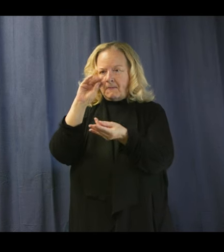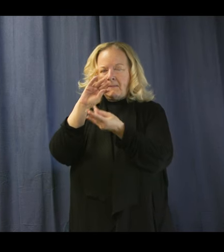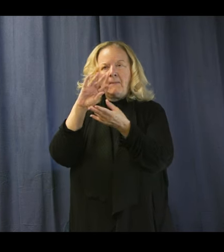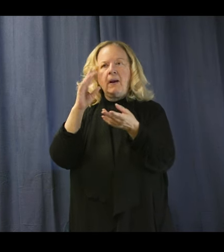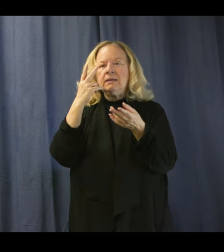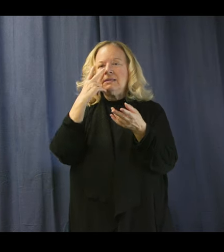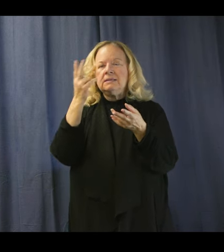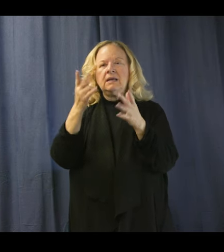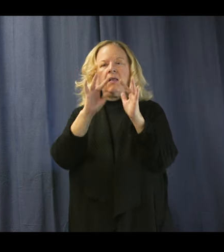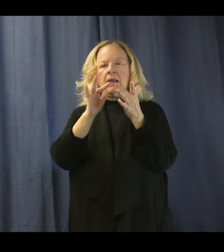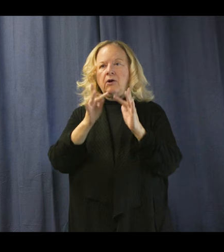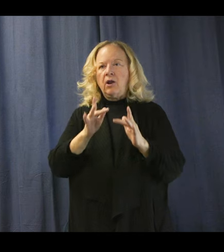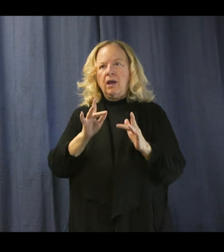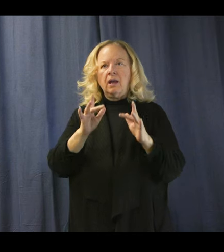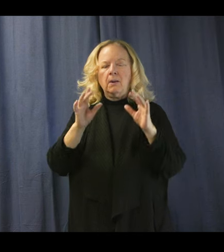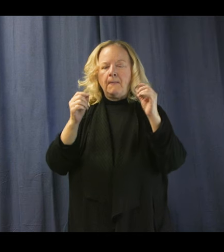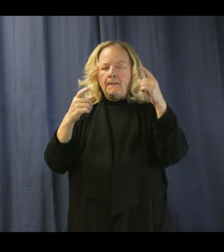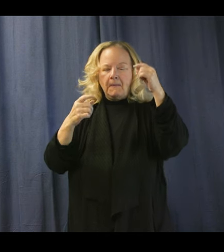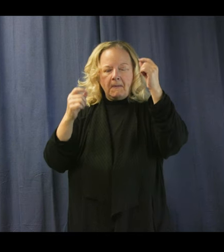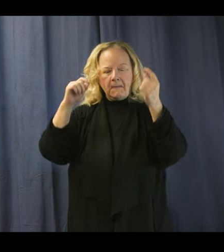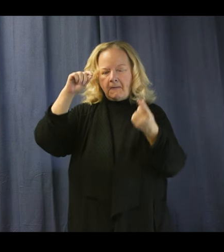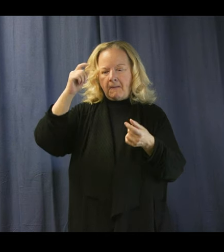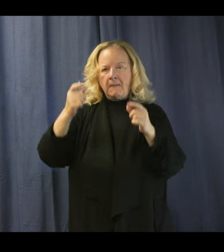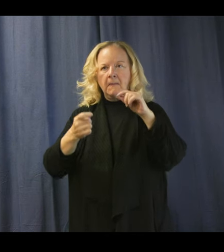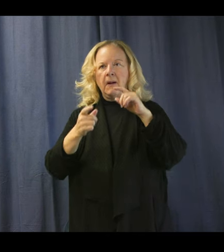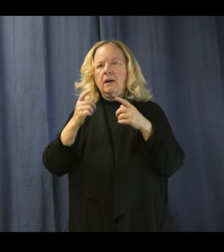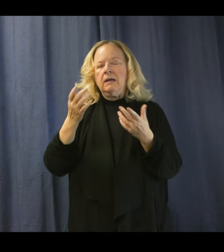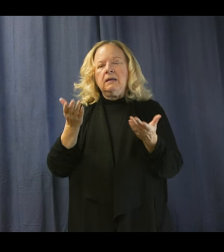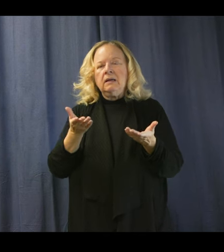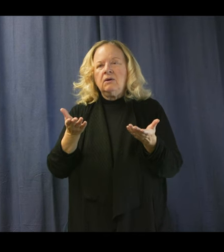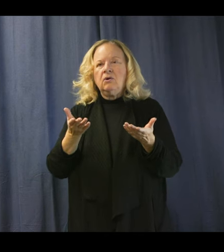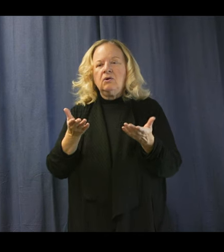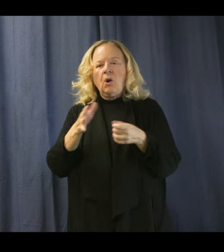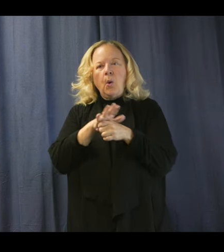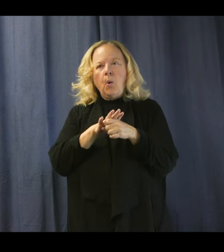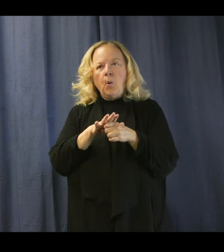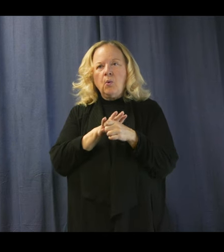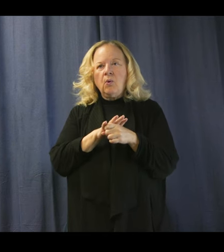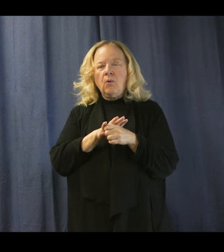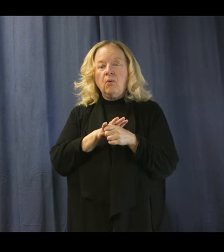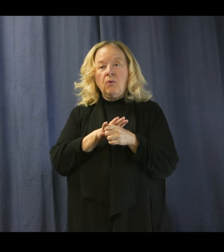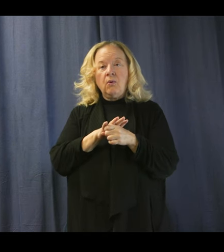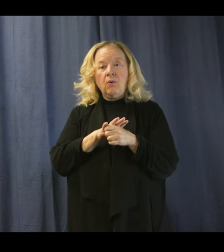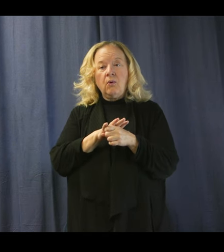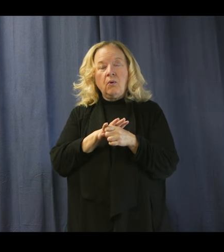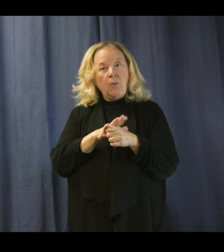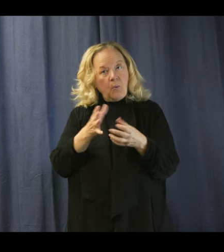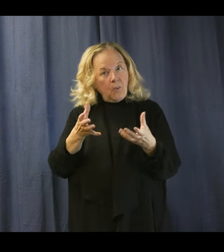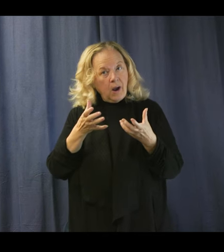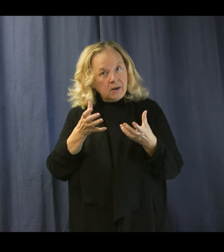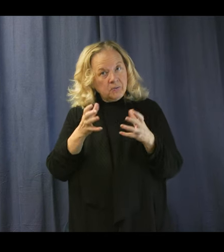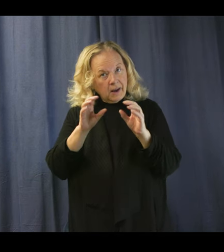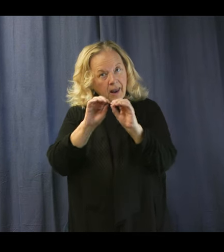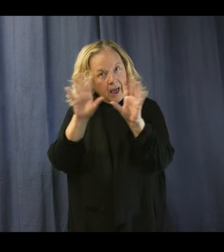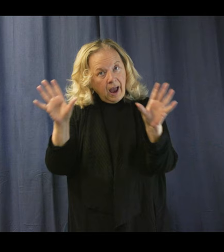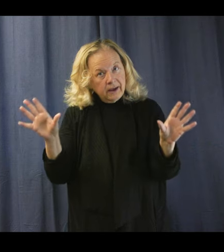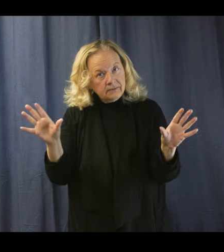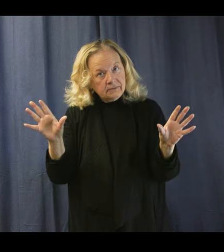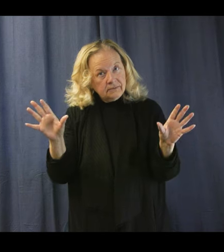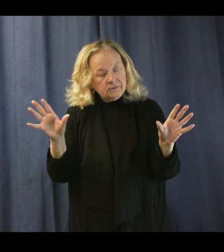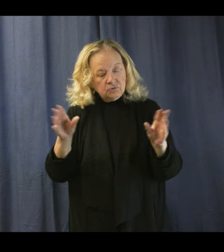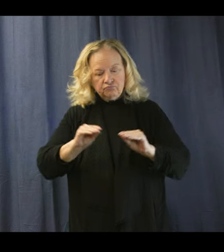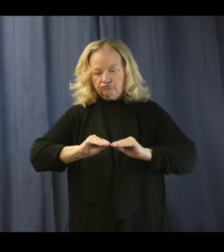now from all over the world, as well as you here locally. We're all to be a light to the